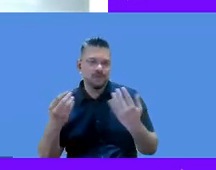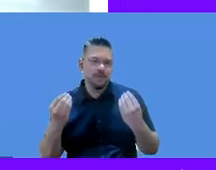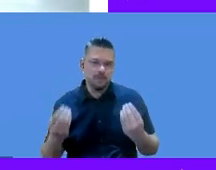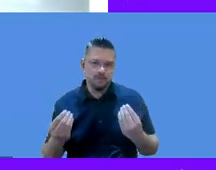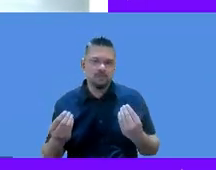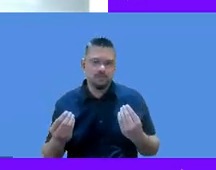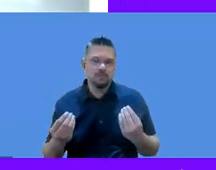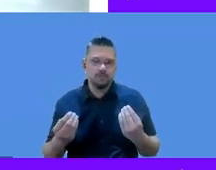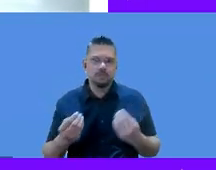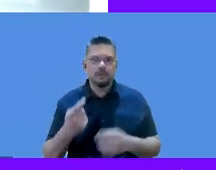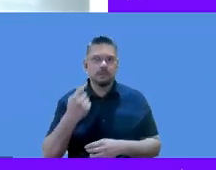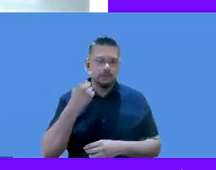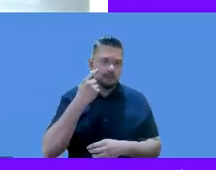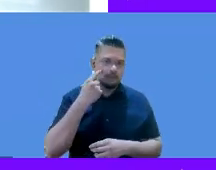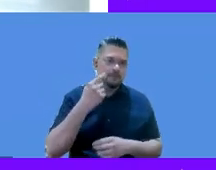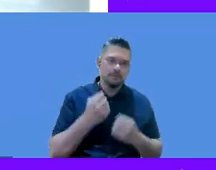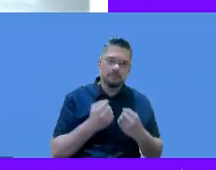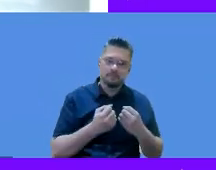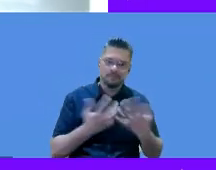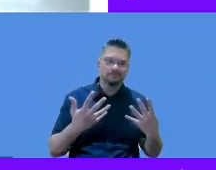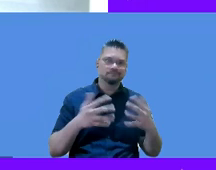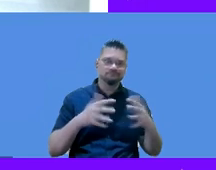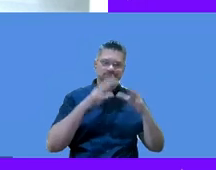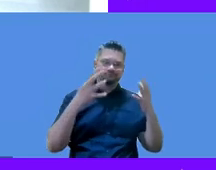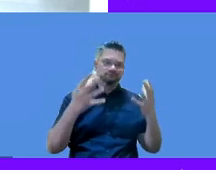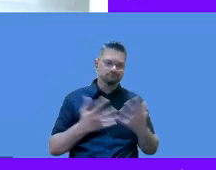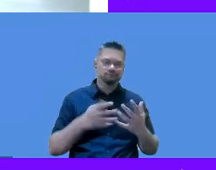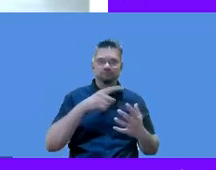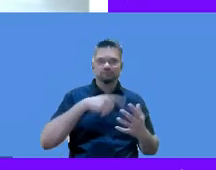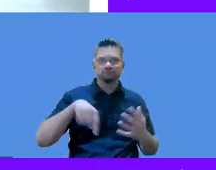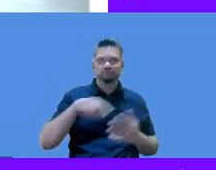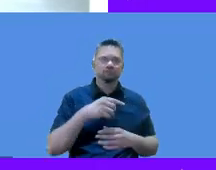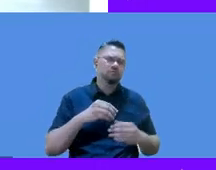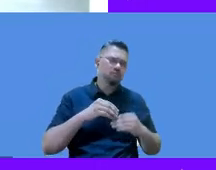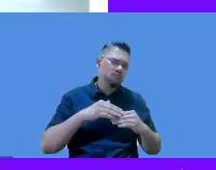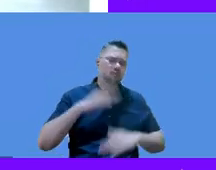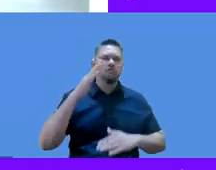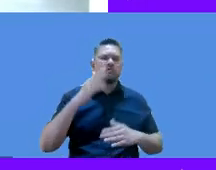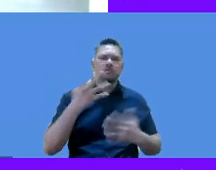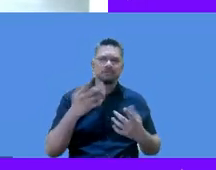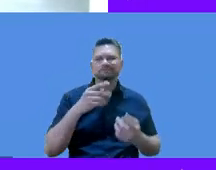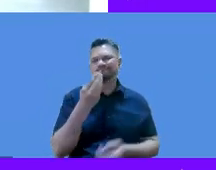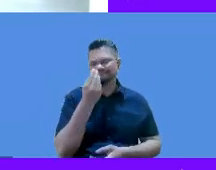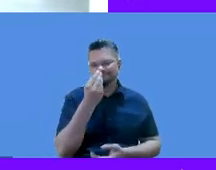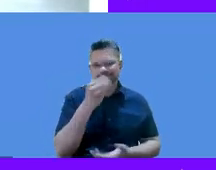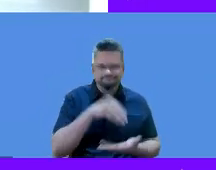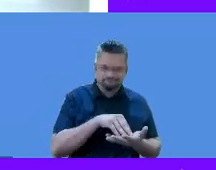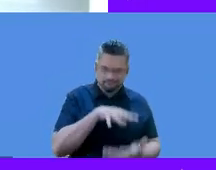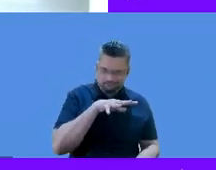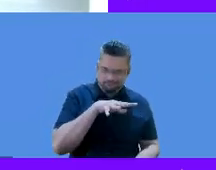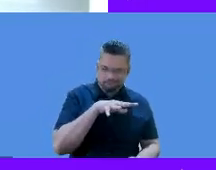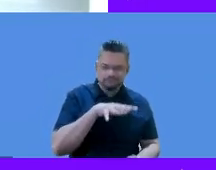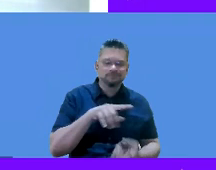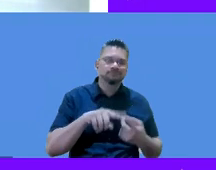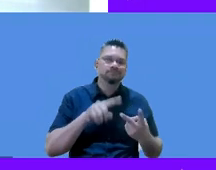four geographies, mainly around pricing, specifically inconsistent pricing structure and high transport costs. So